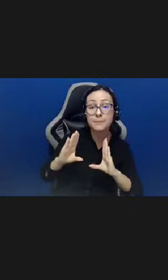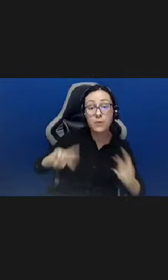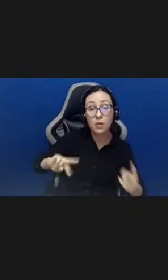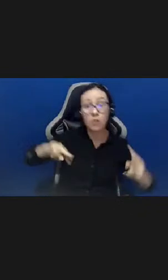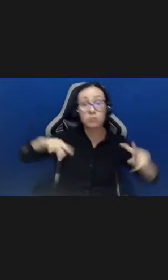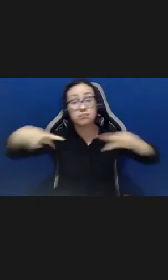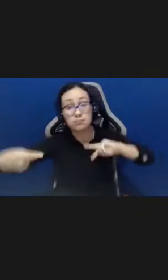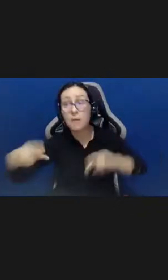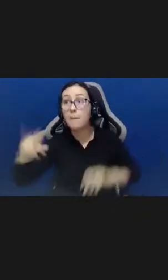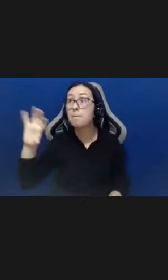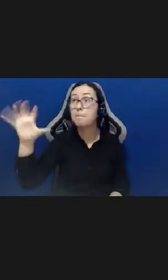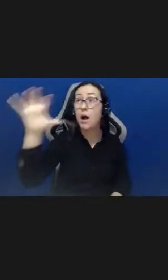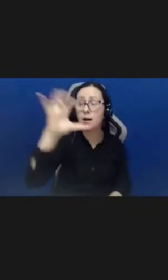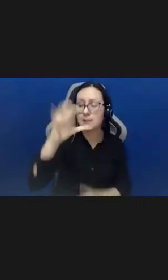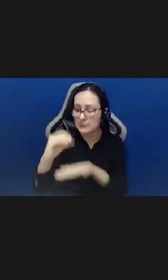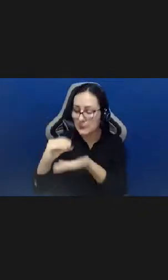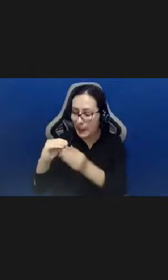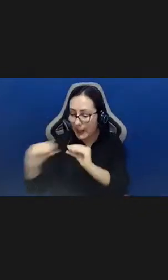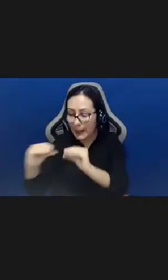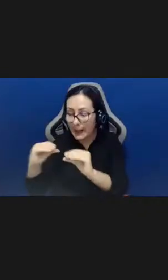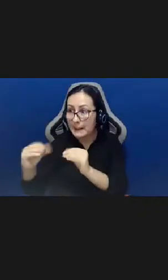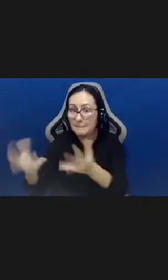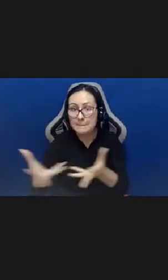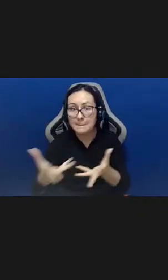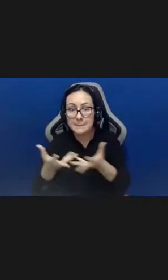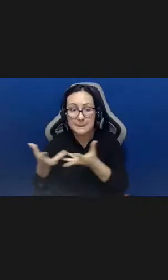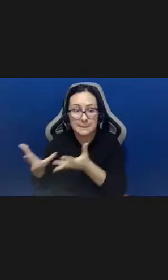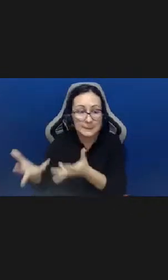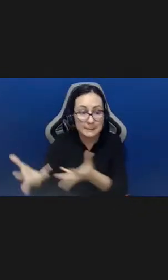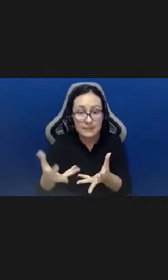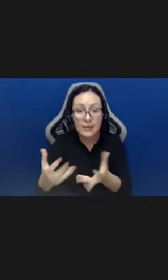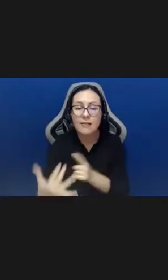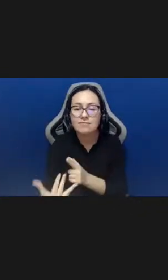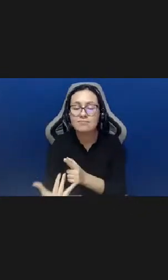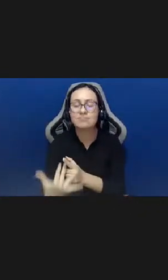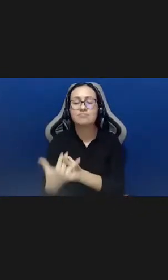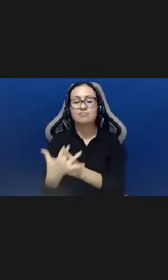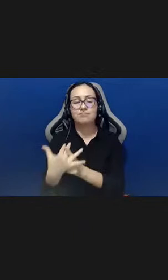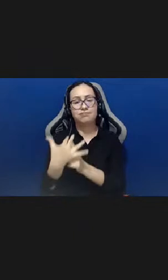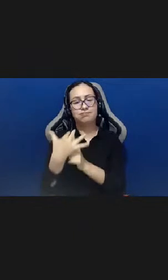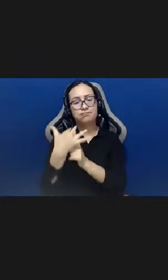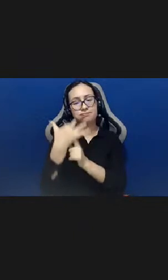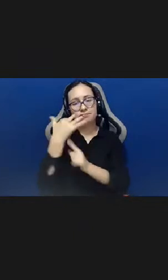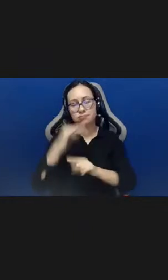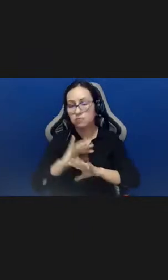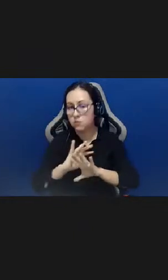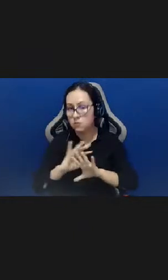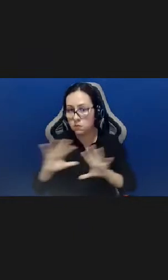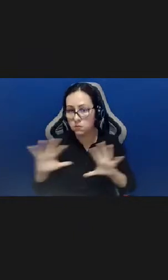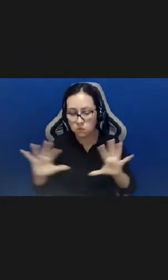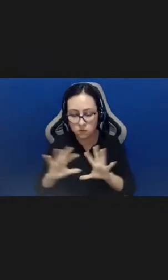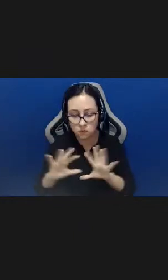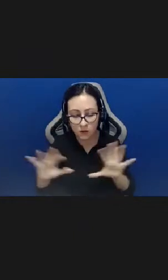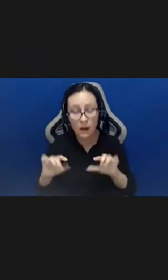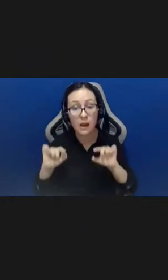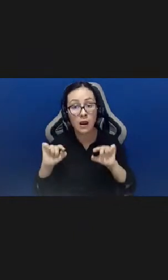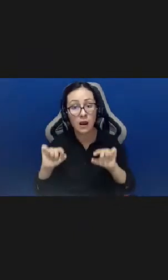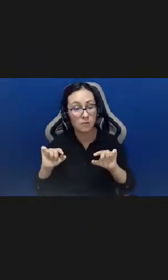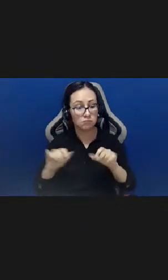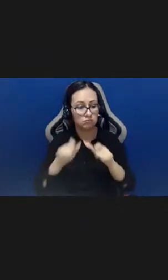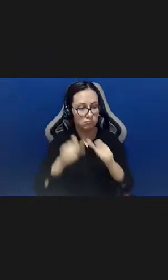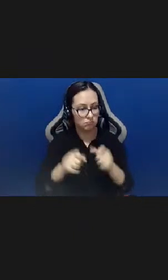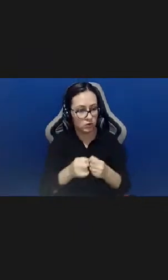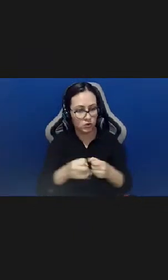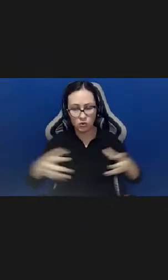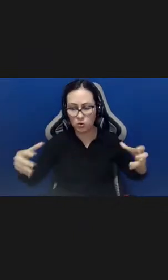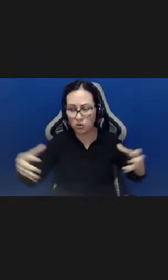to worsening of social determinants of health, such as poverty, marginalization, loss of productivity. And so